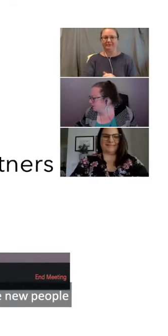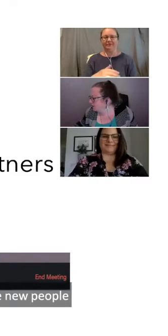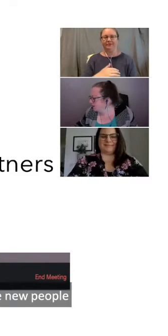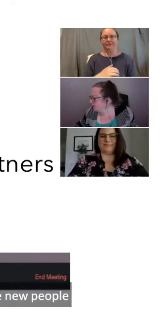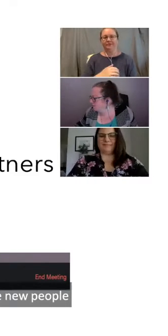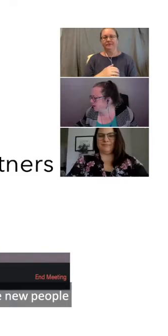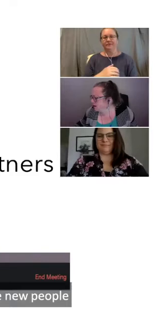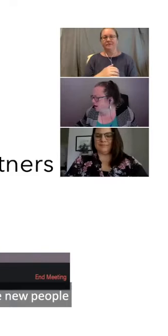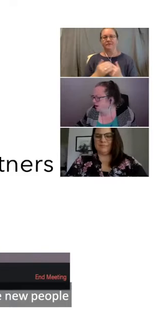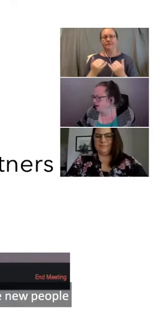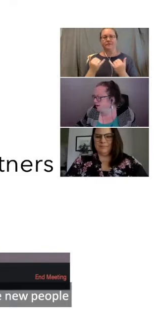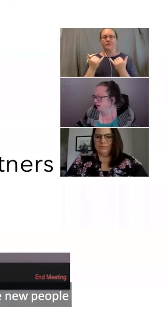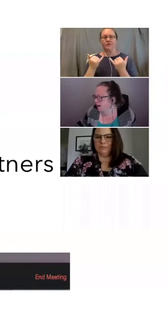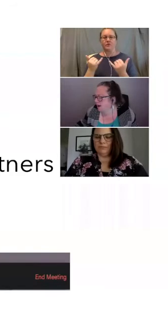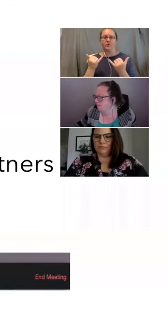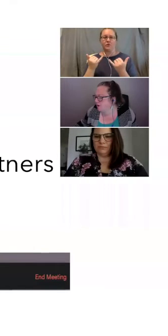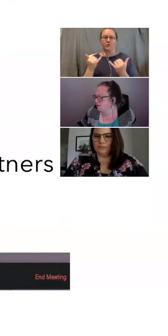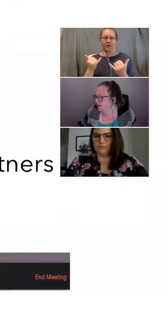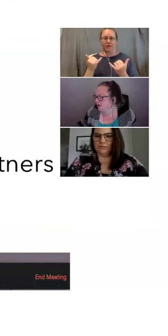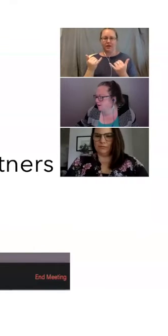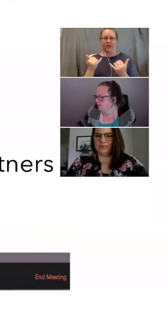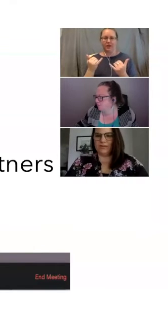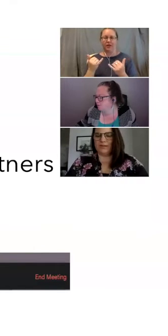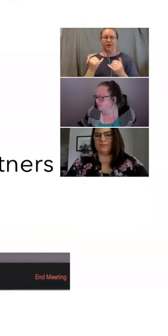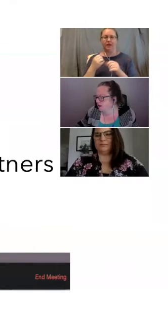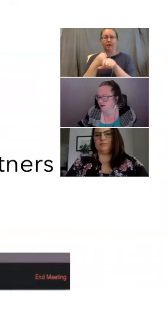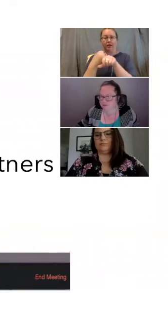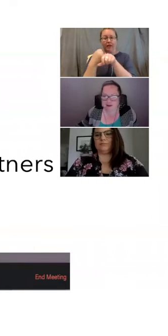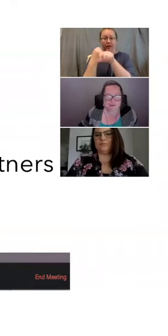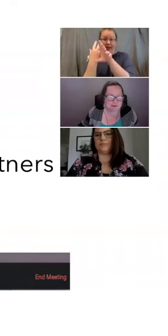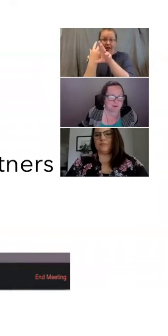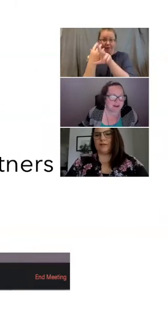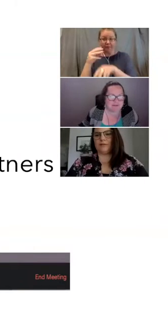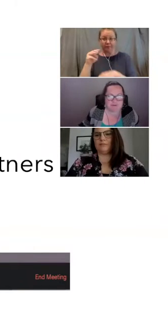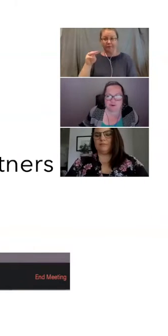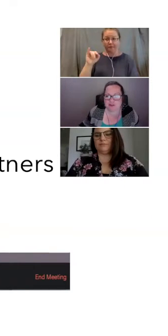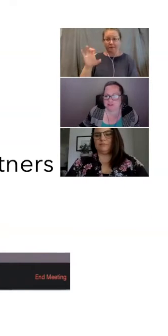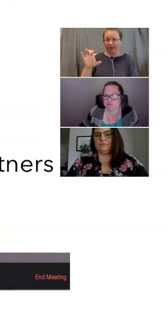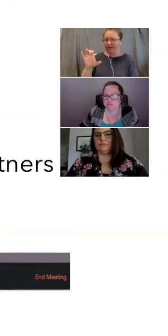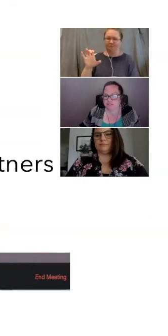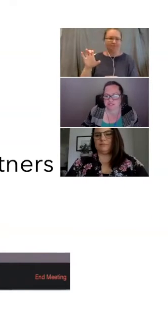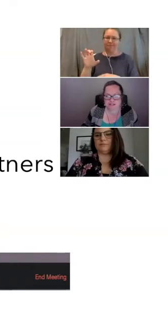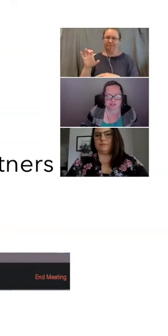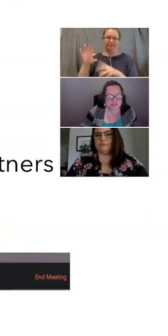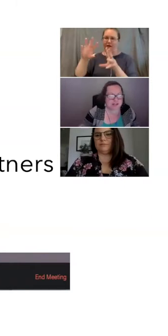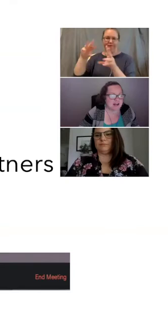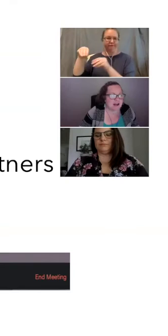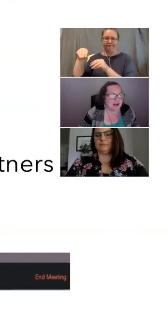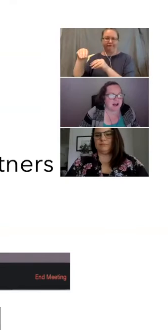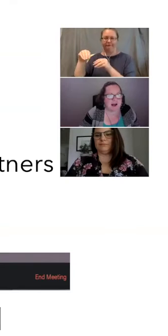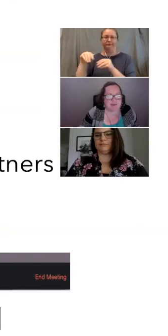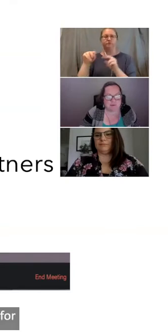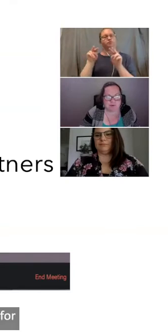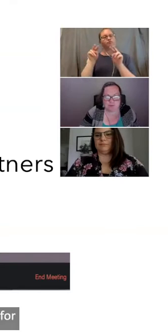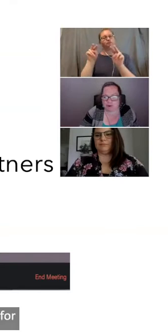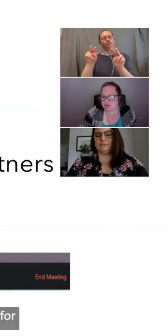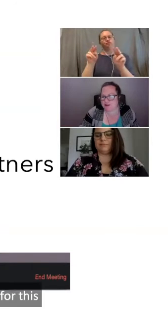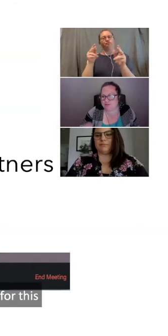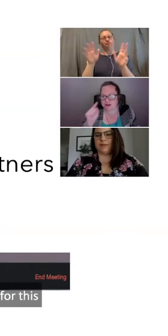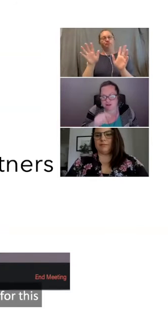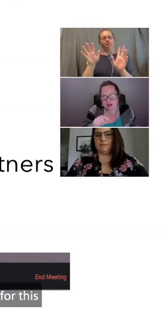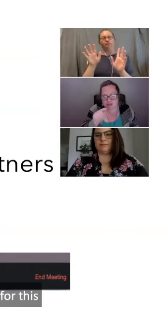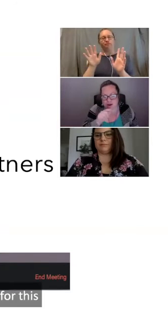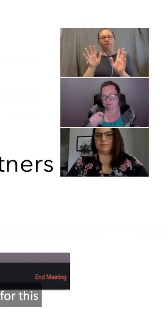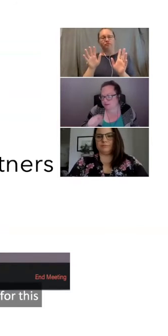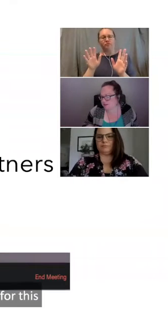We're going to keep our cameras and our microphones off and muted for this presentation. So it's important